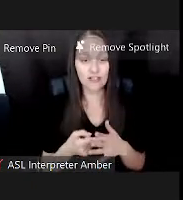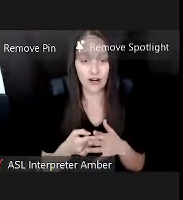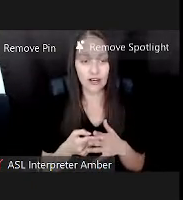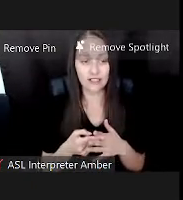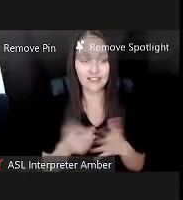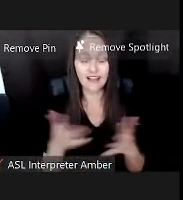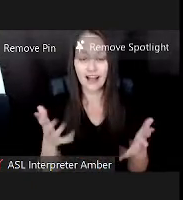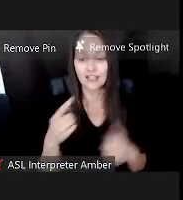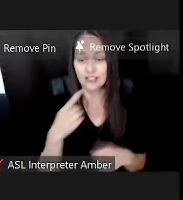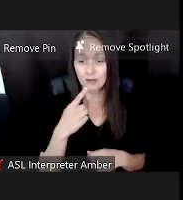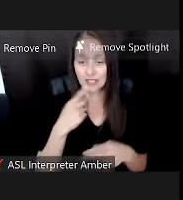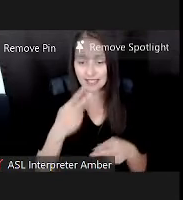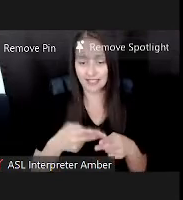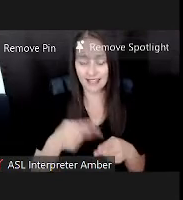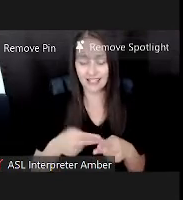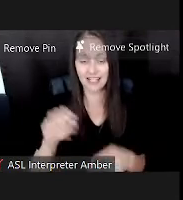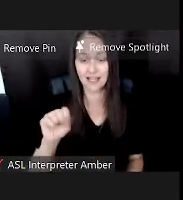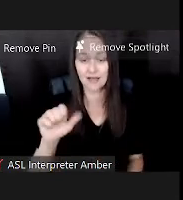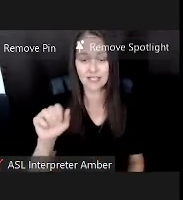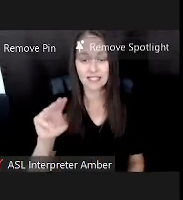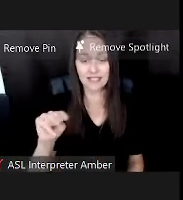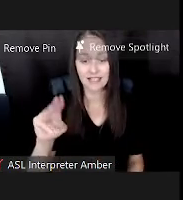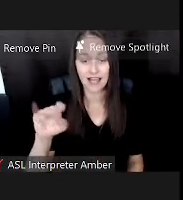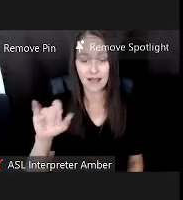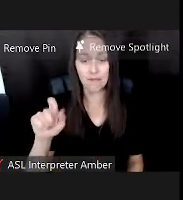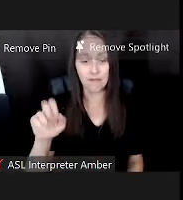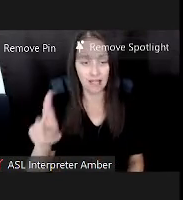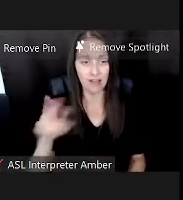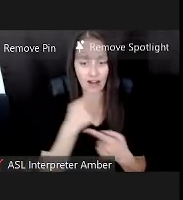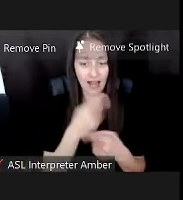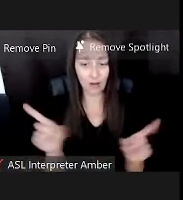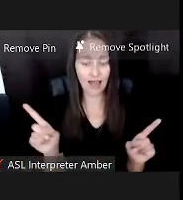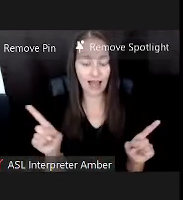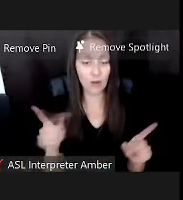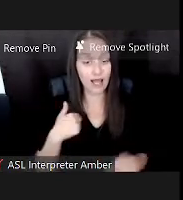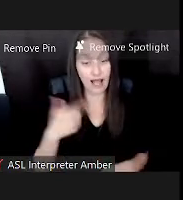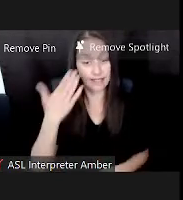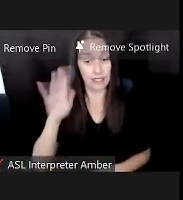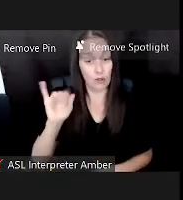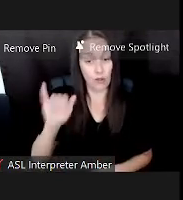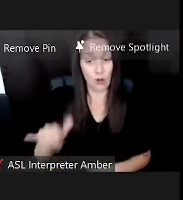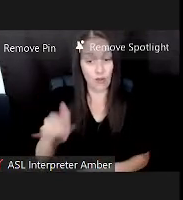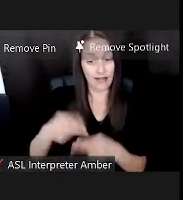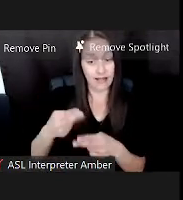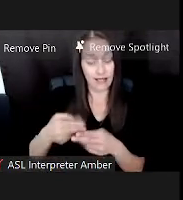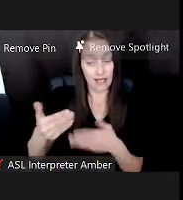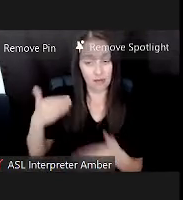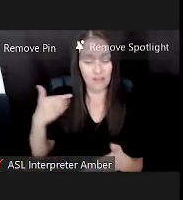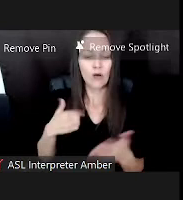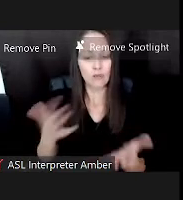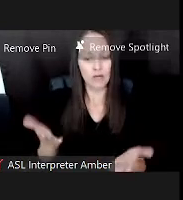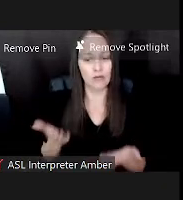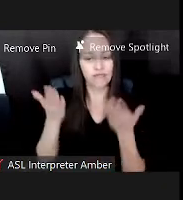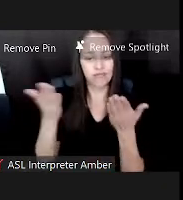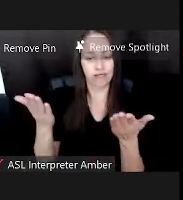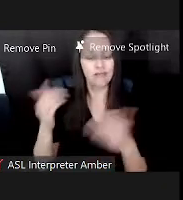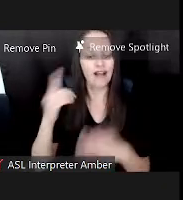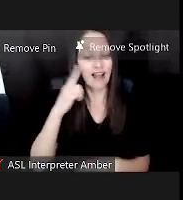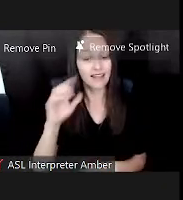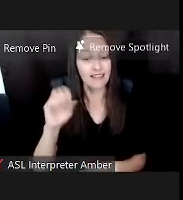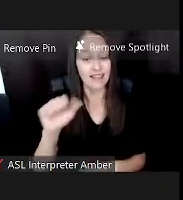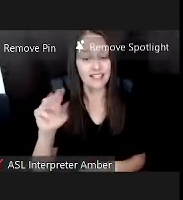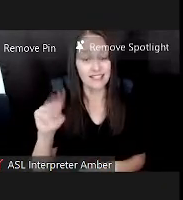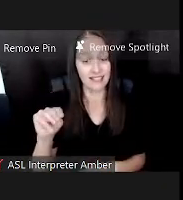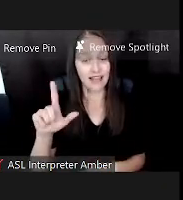name out loud, which is someone I did not know, but I really want to make sure that Sam is lifted in this space. And I think Sam's life is the reason I've gotten to know